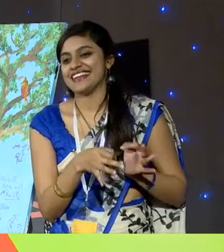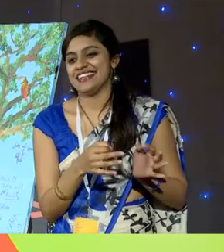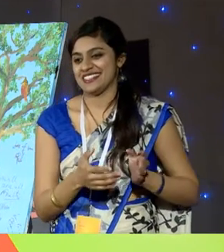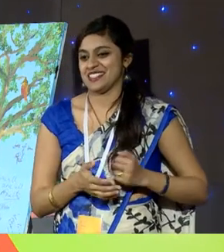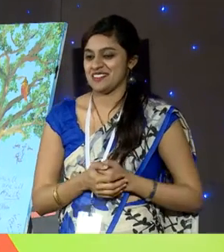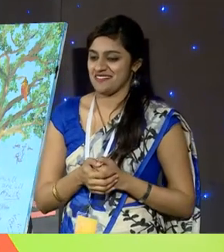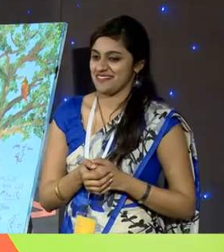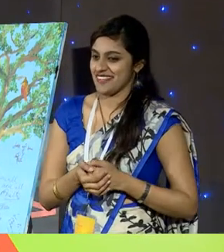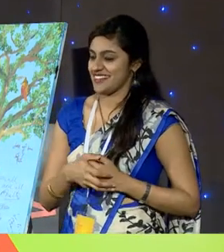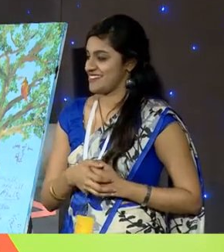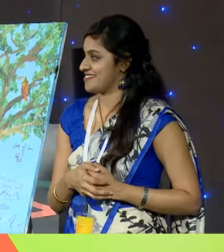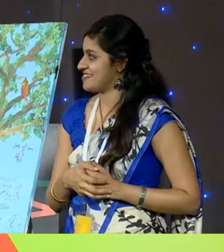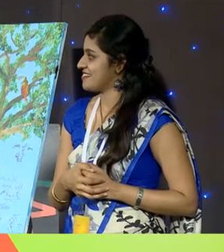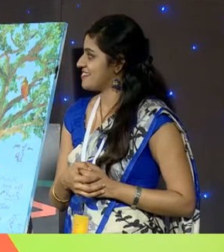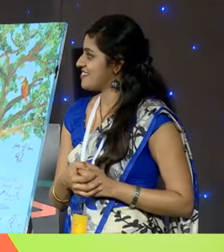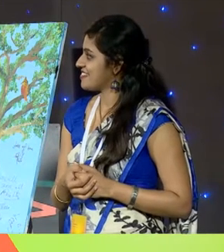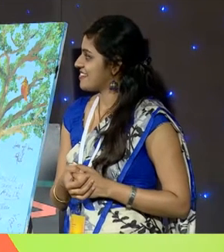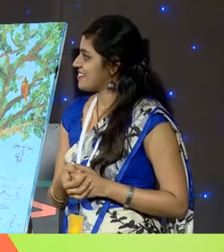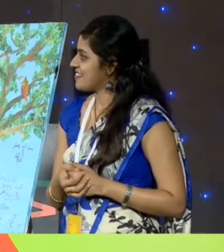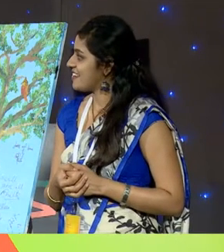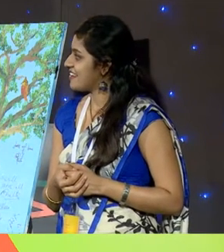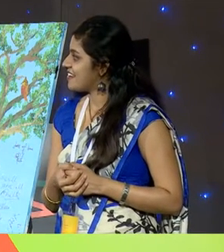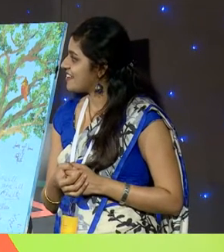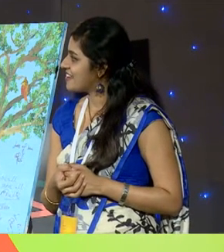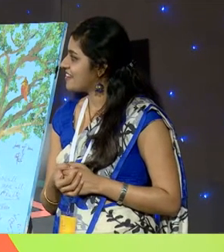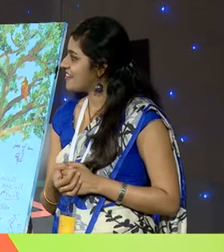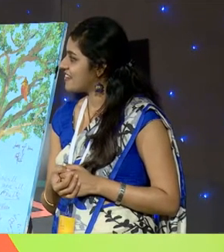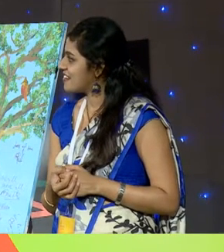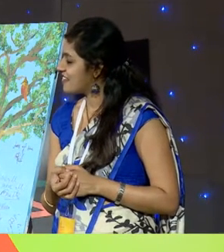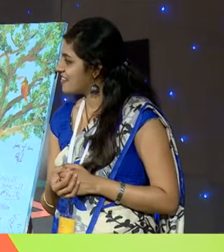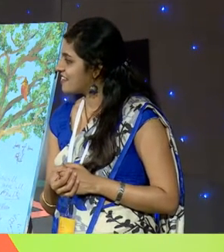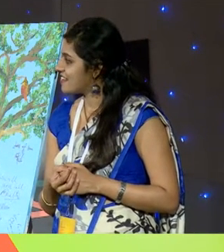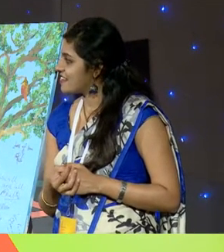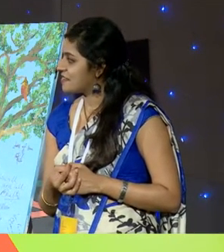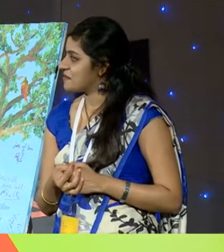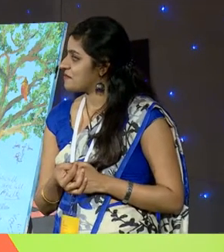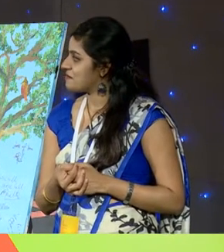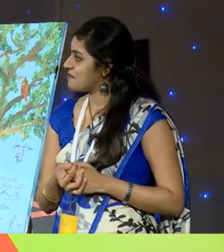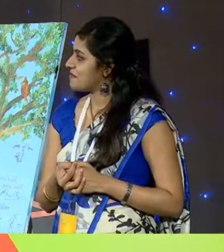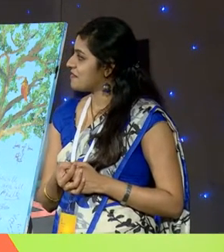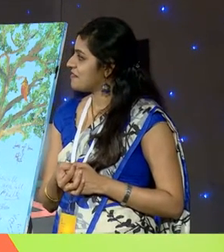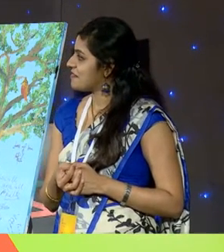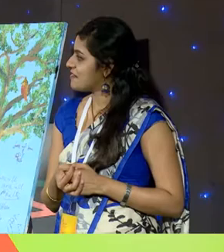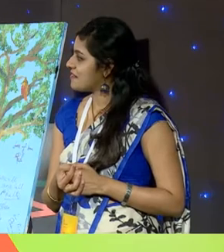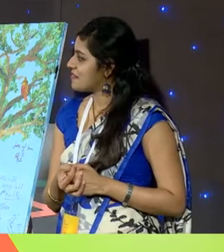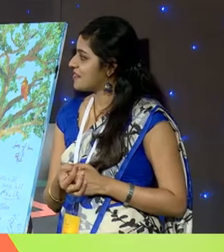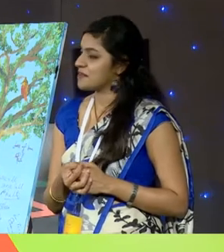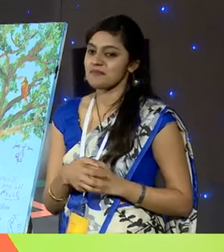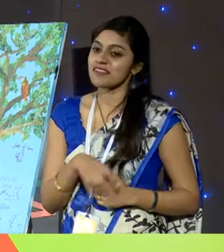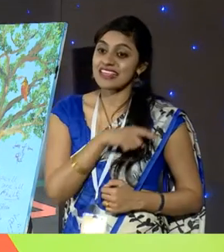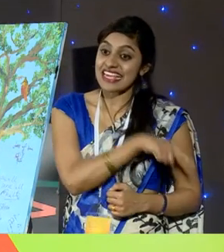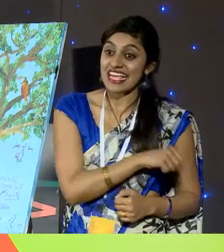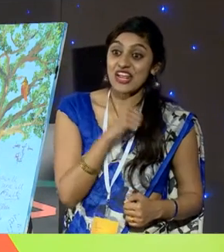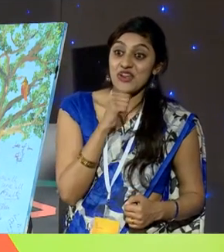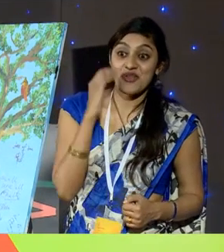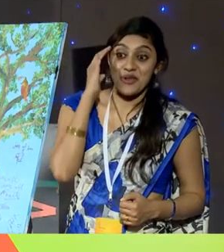screen. I'm sure he hasn't had the idea that a person has a voiceover system